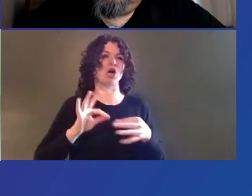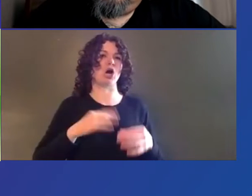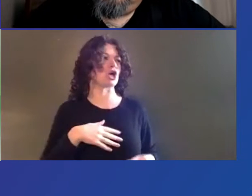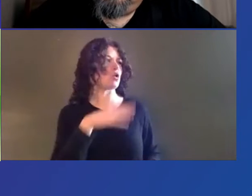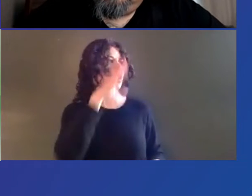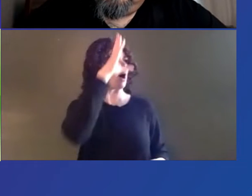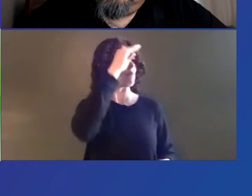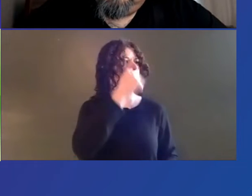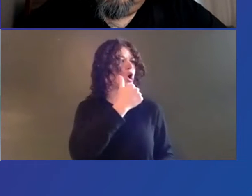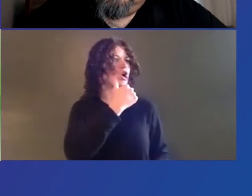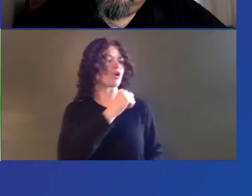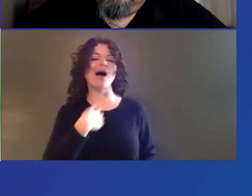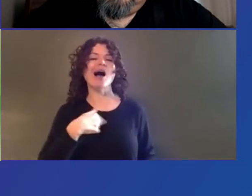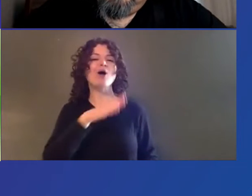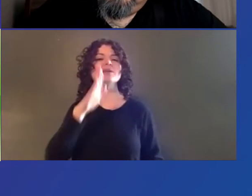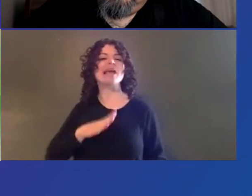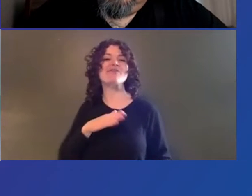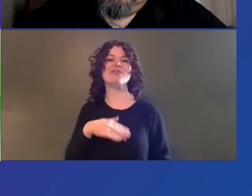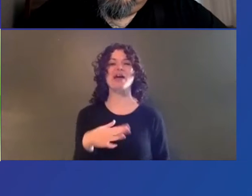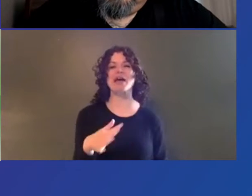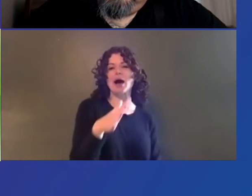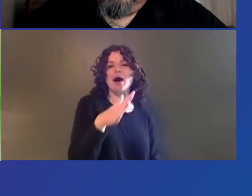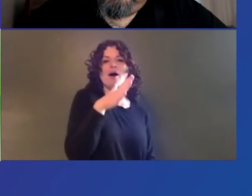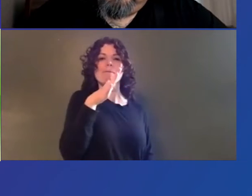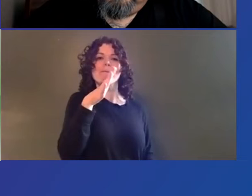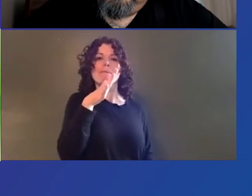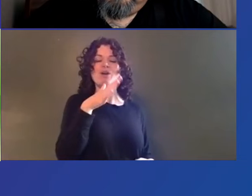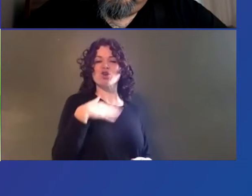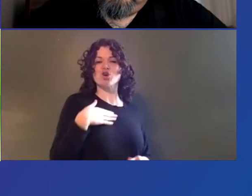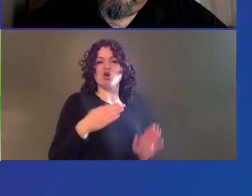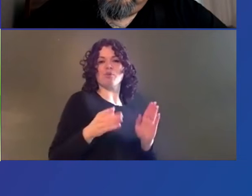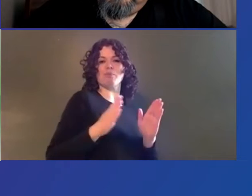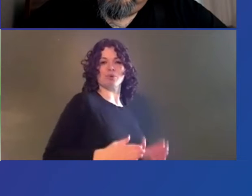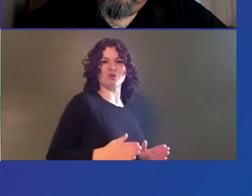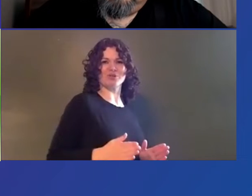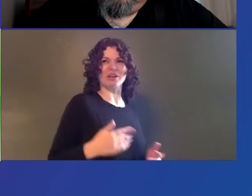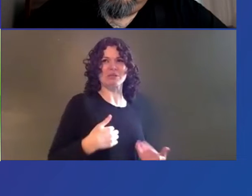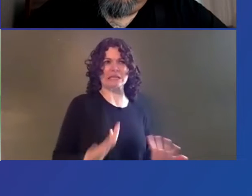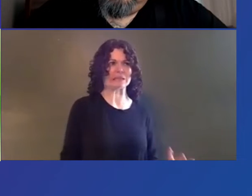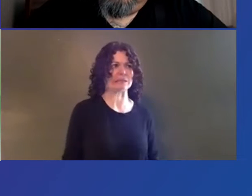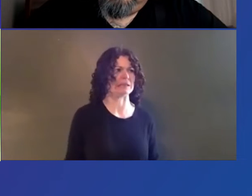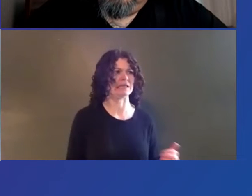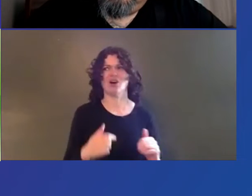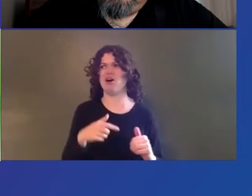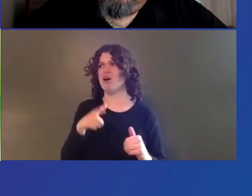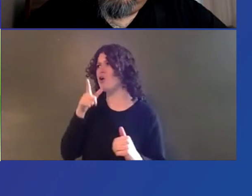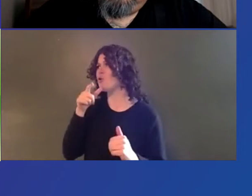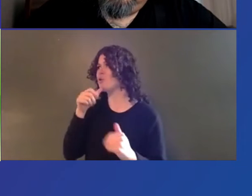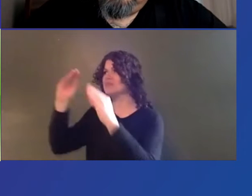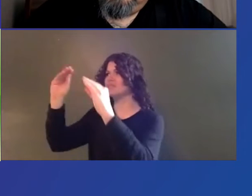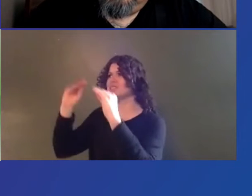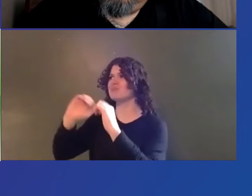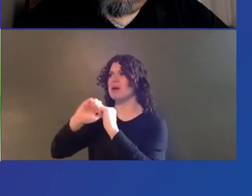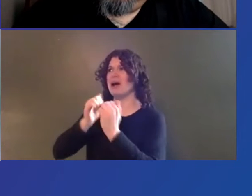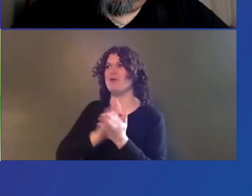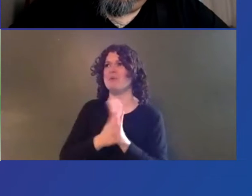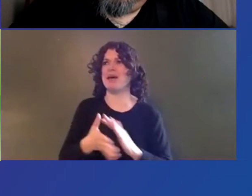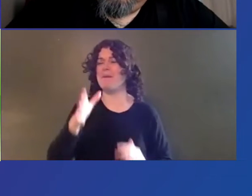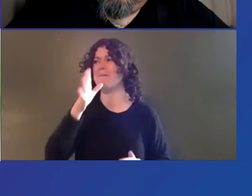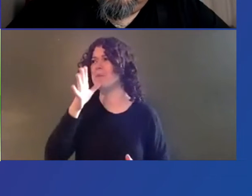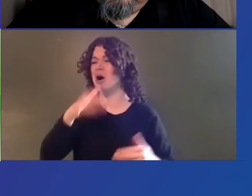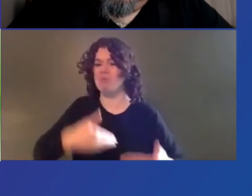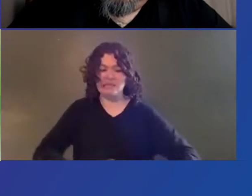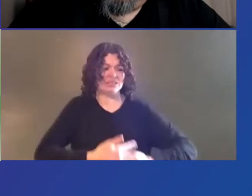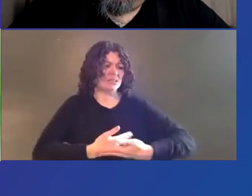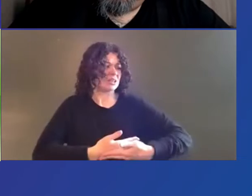like, oh, the child. I was like, how does it work? I need to go to class. Like, who's going to hold oh, I'm the mama. I can't give it back. So,